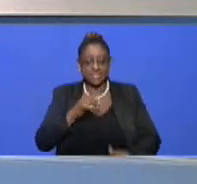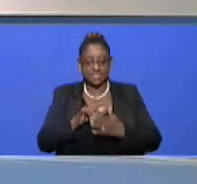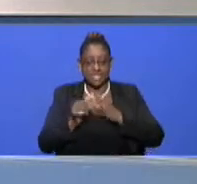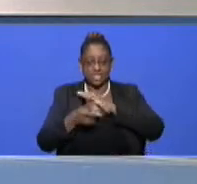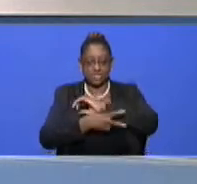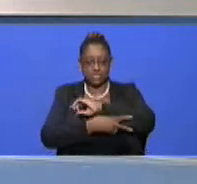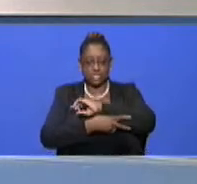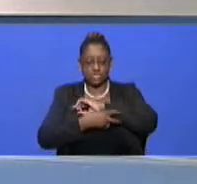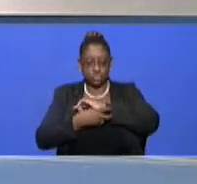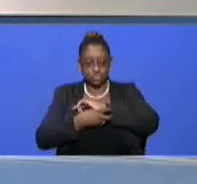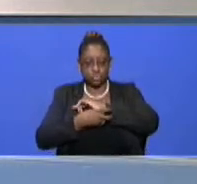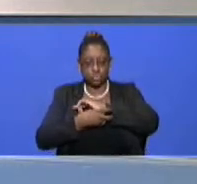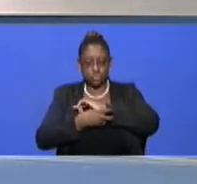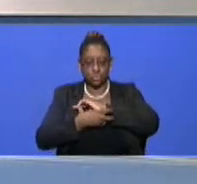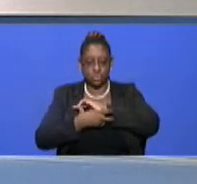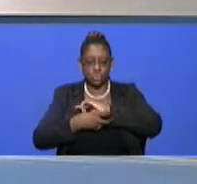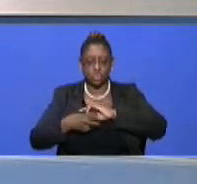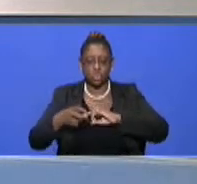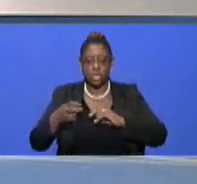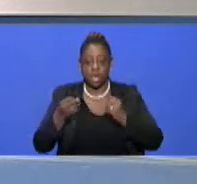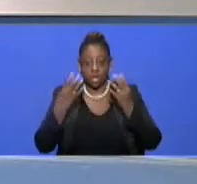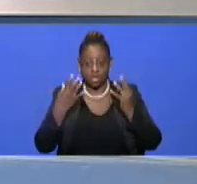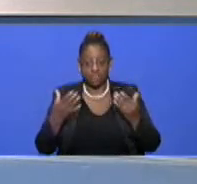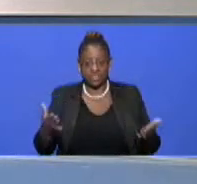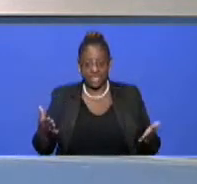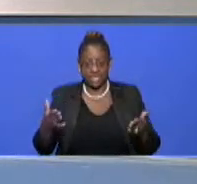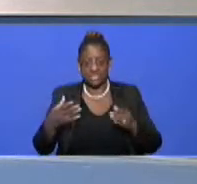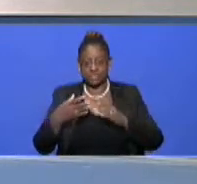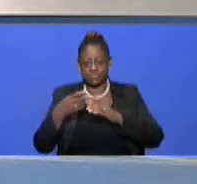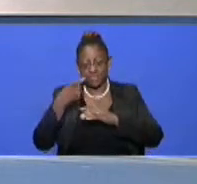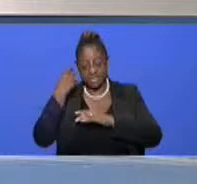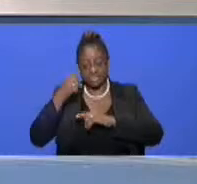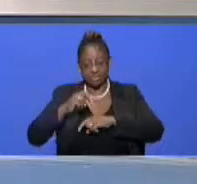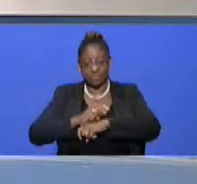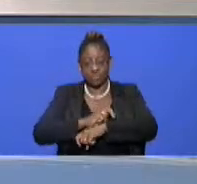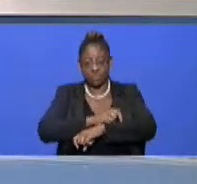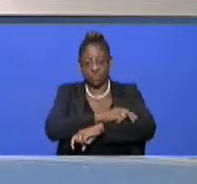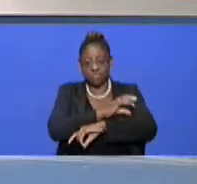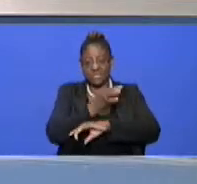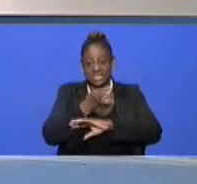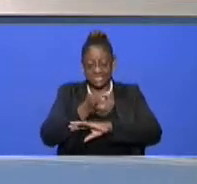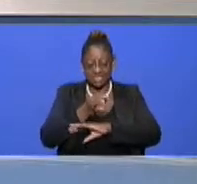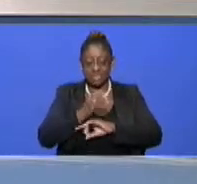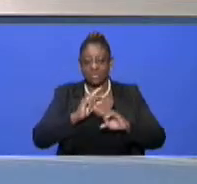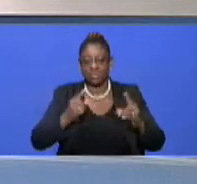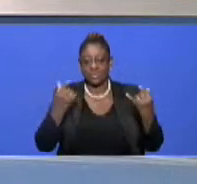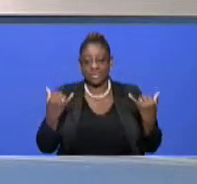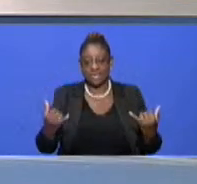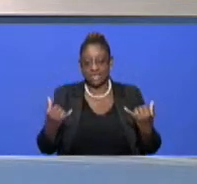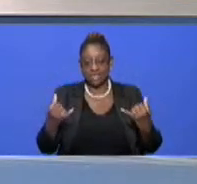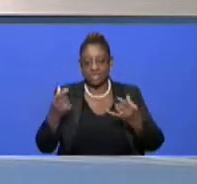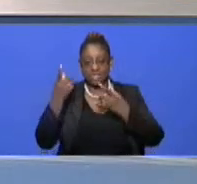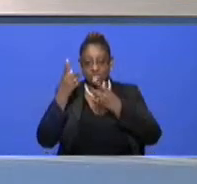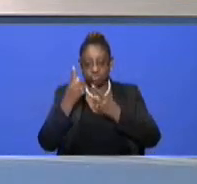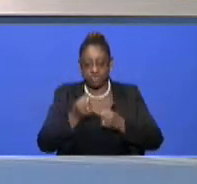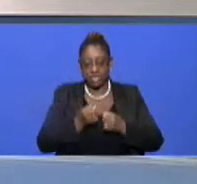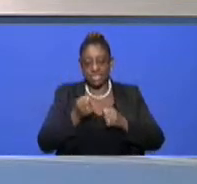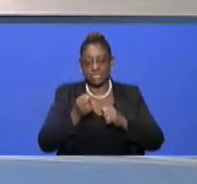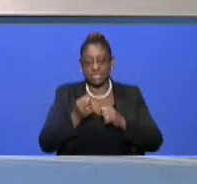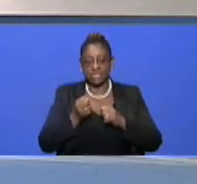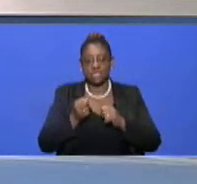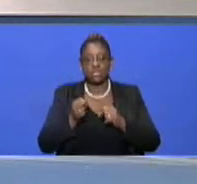of the foundation's work across the Family Islands, but now they are once again hitting the ground running, and outreach